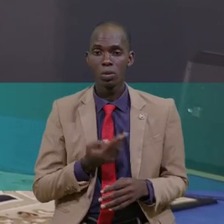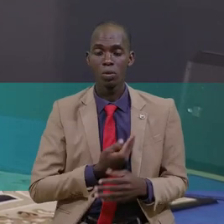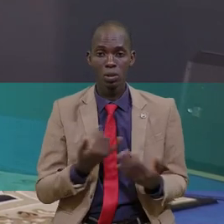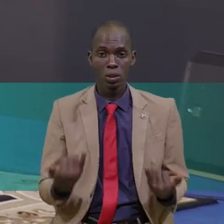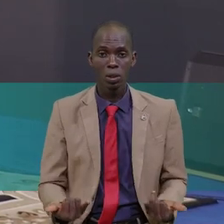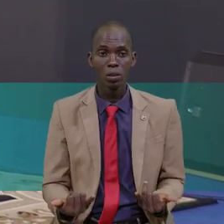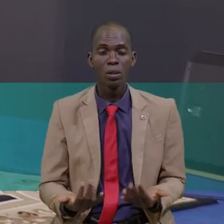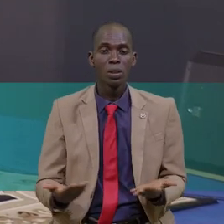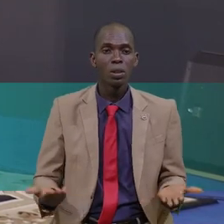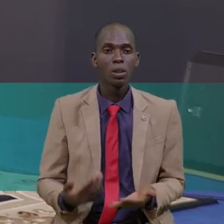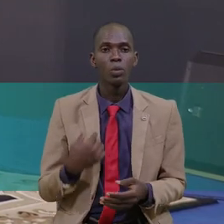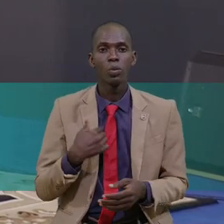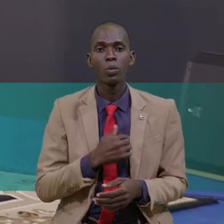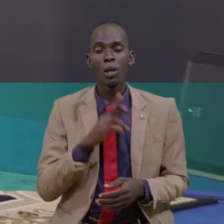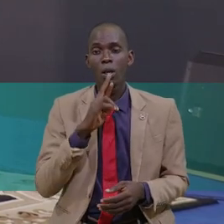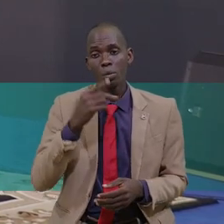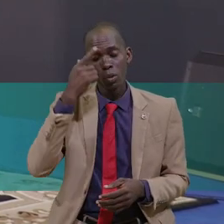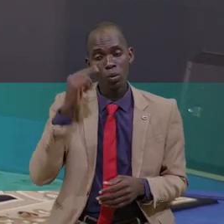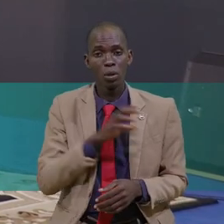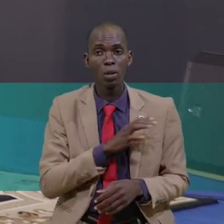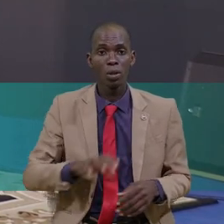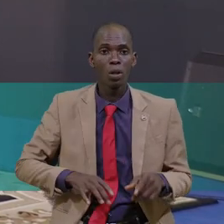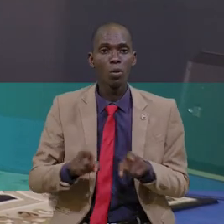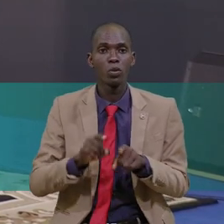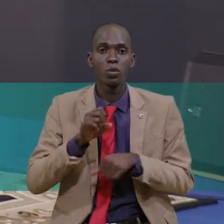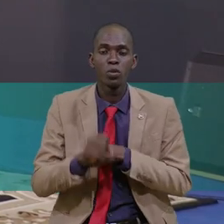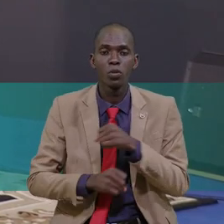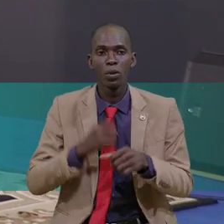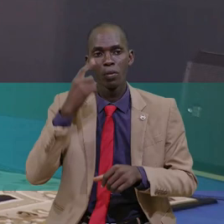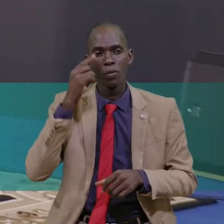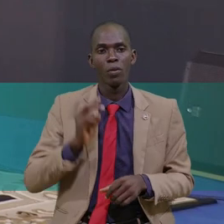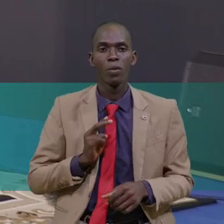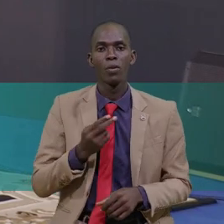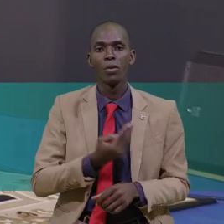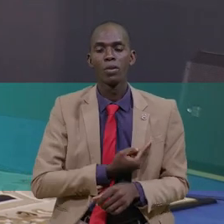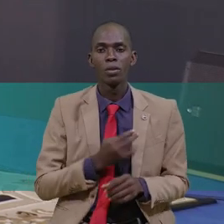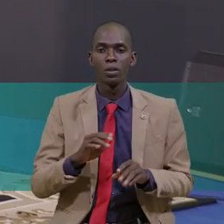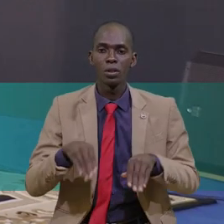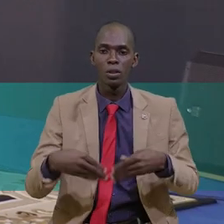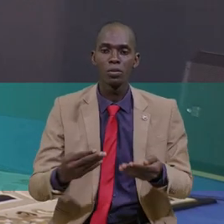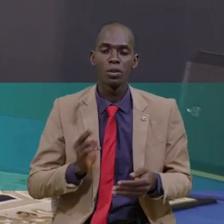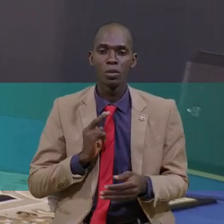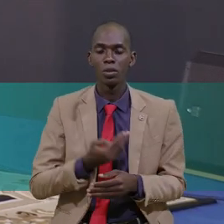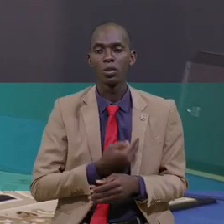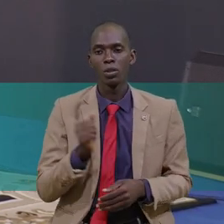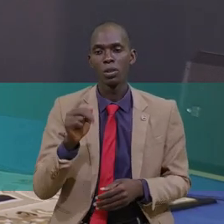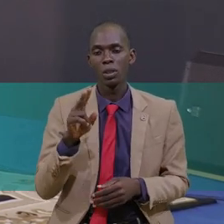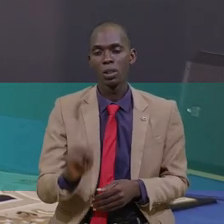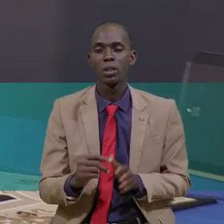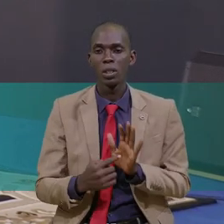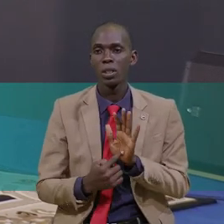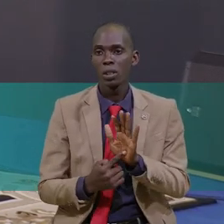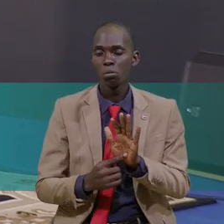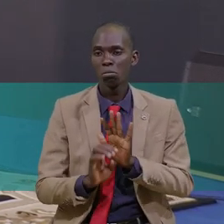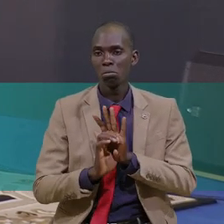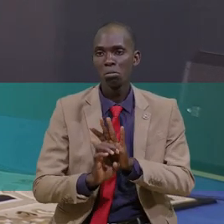because Christ also suffered for us, leaving us an example, leaving us a